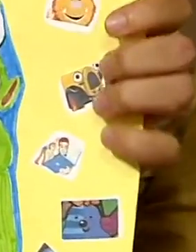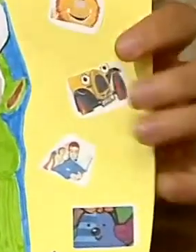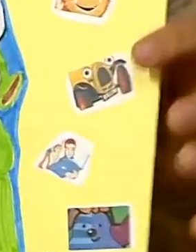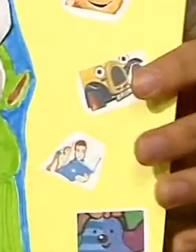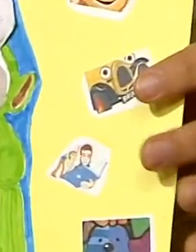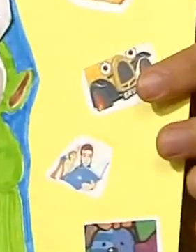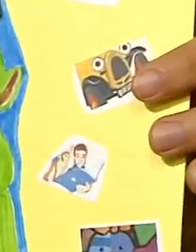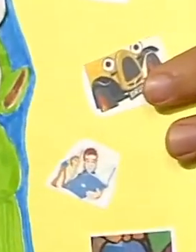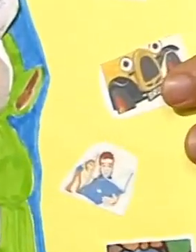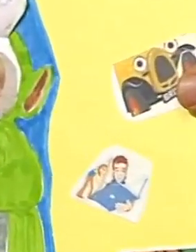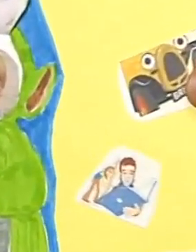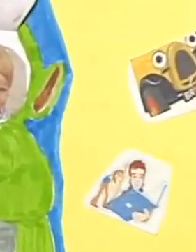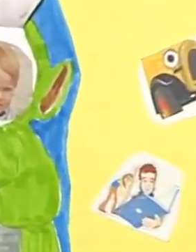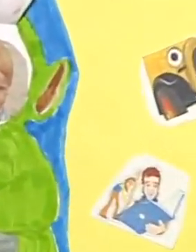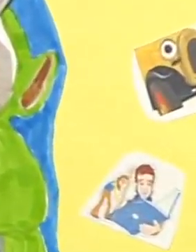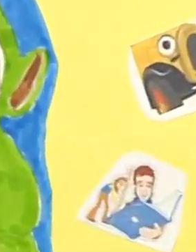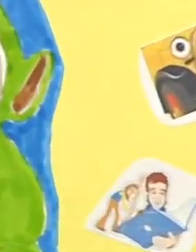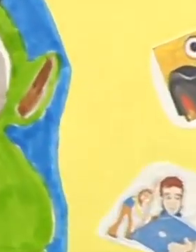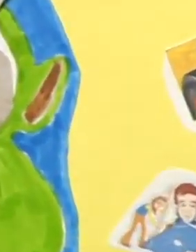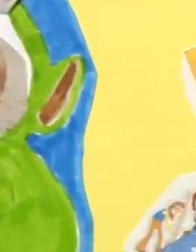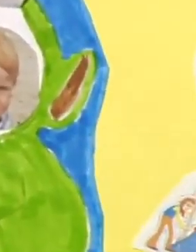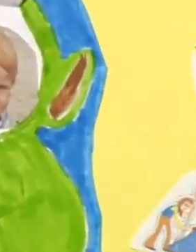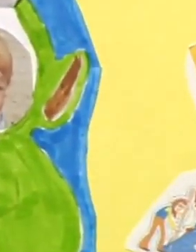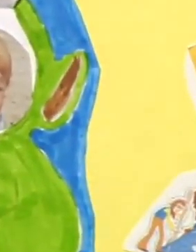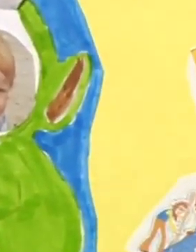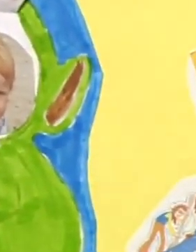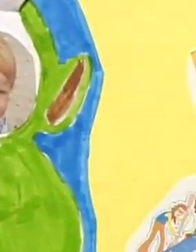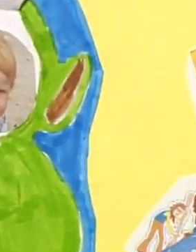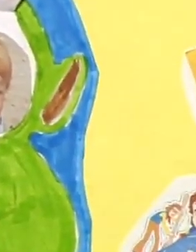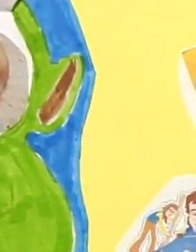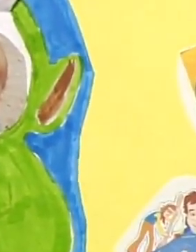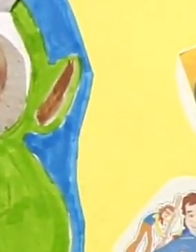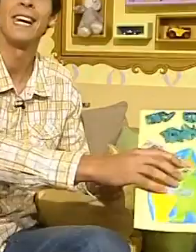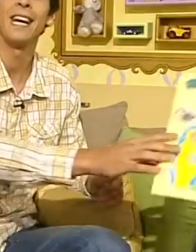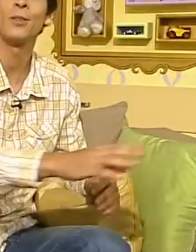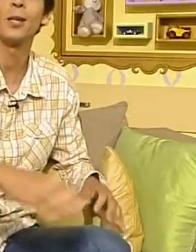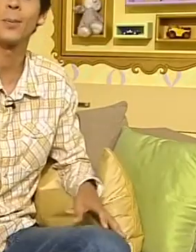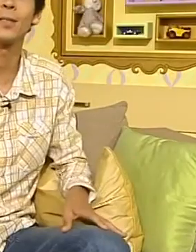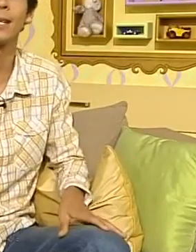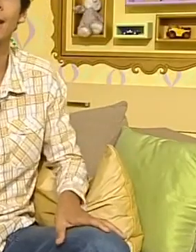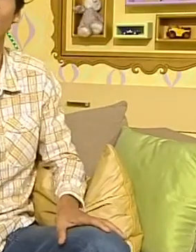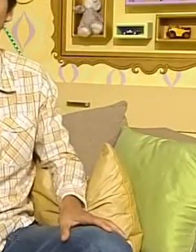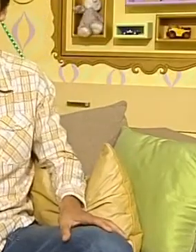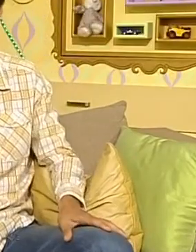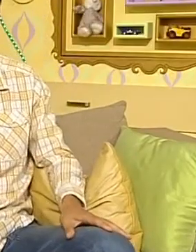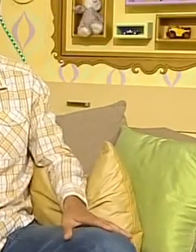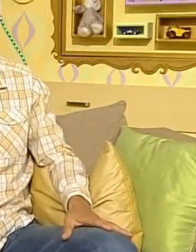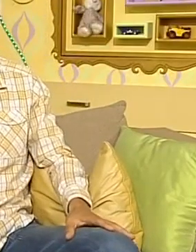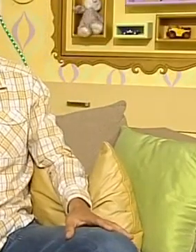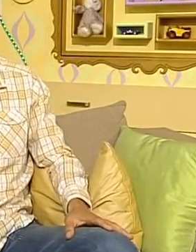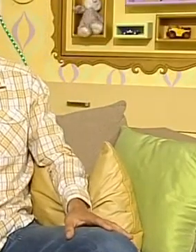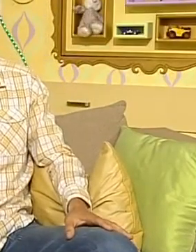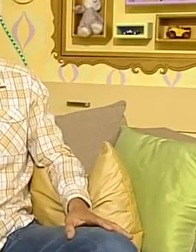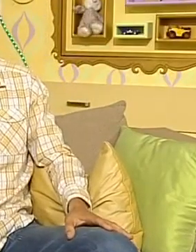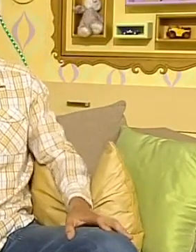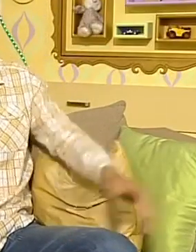here. And there you are. Happy birthday to you. Lots of love from Mummy and Daddy and all of the family. Now, do keep on sending in your cards to the usual address.